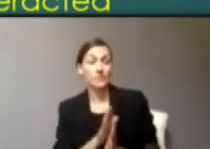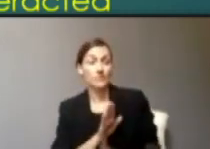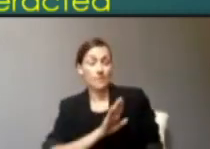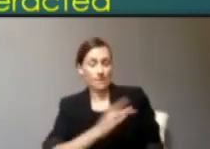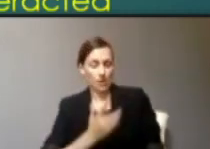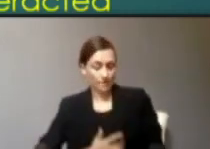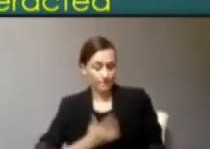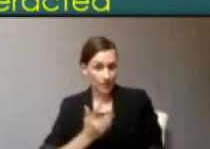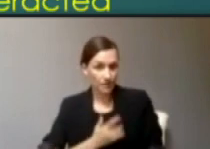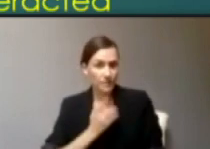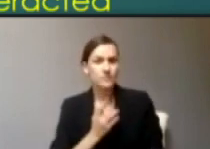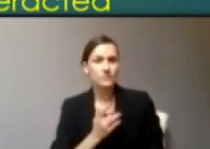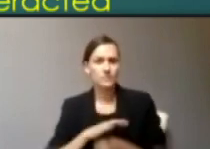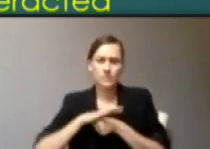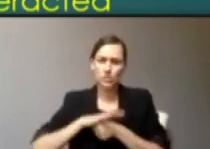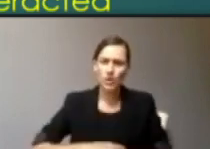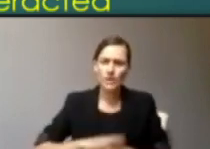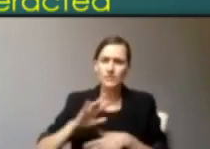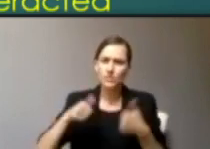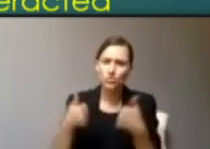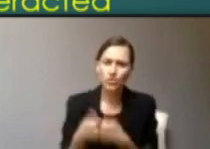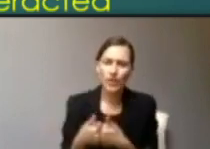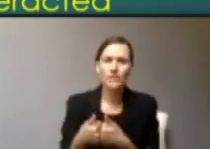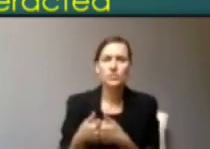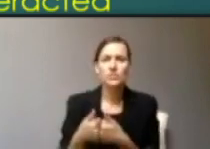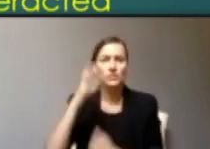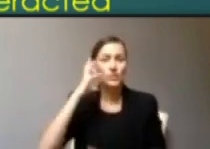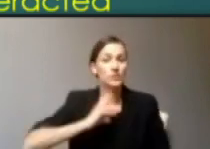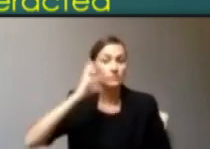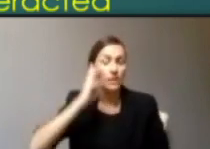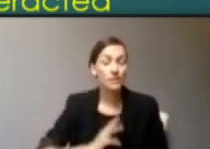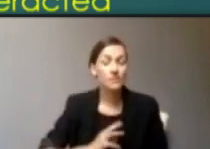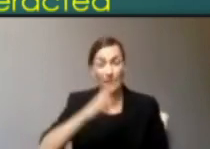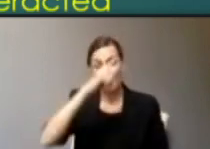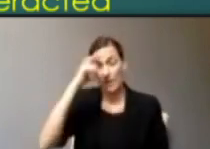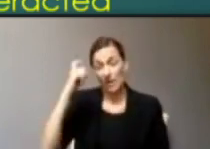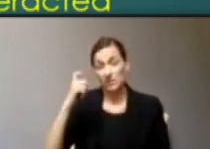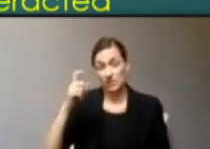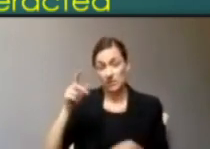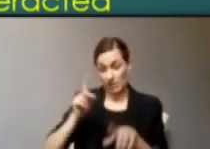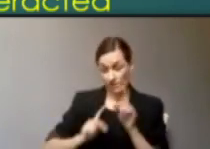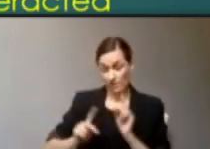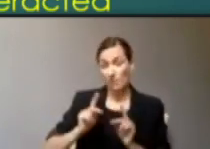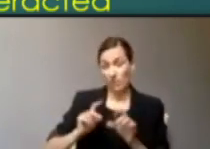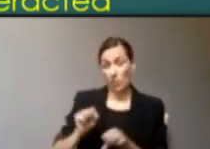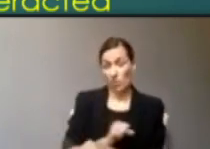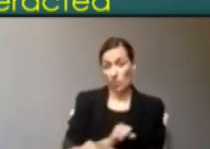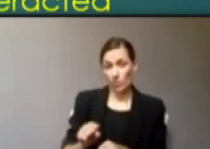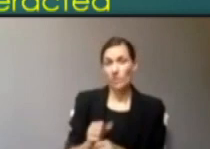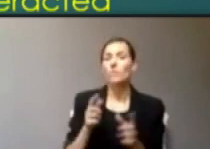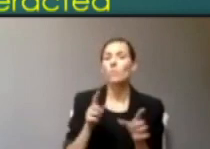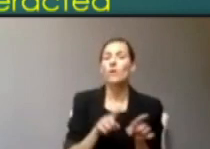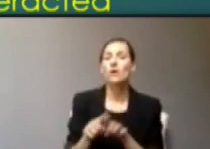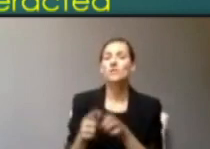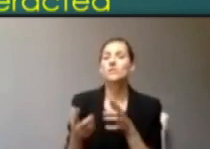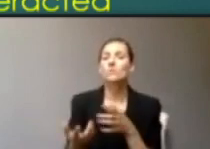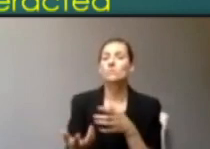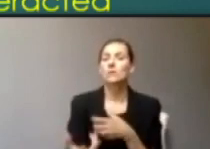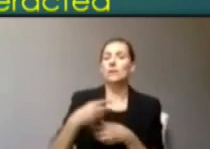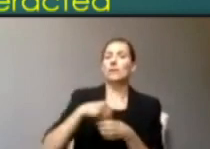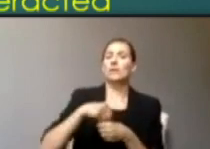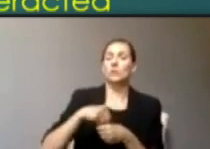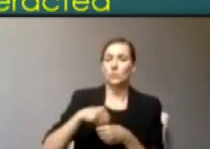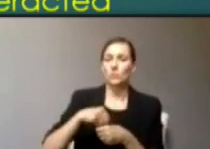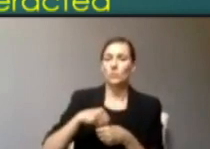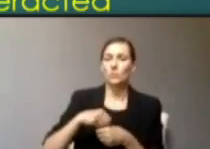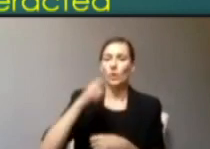and also we asked about stresses and challenges. And because of the populations that we work with, we also wanted to include in those stress